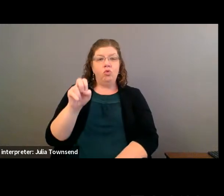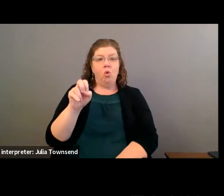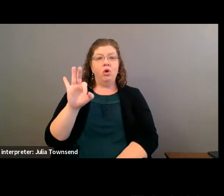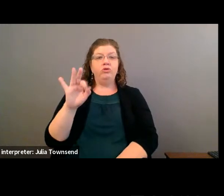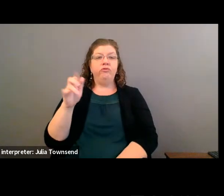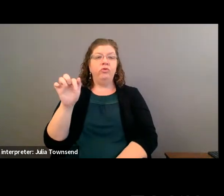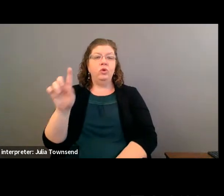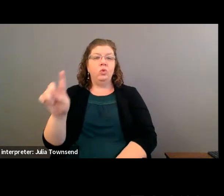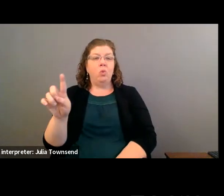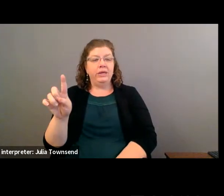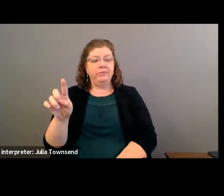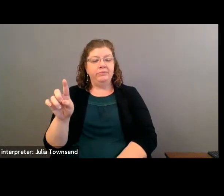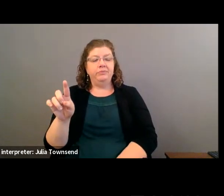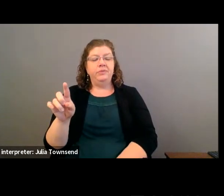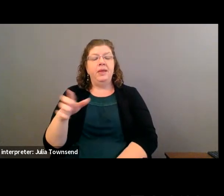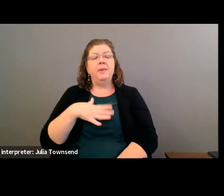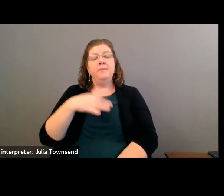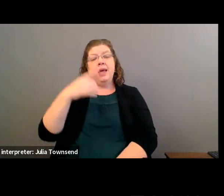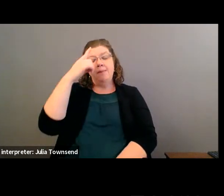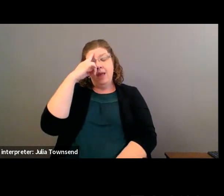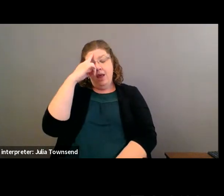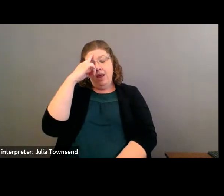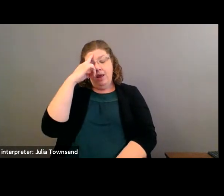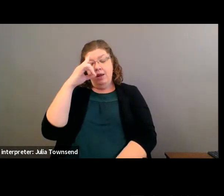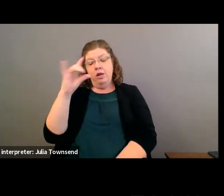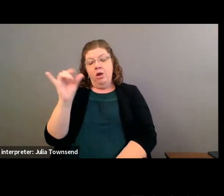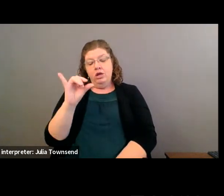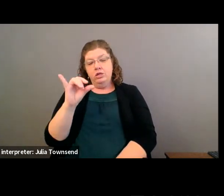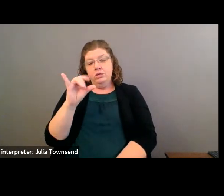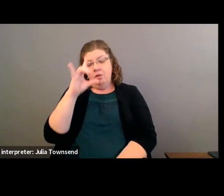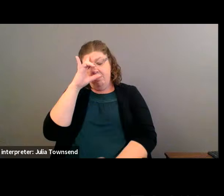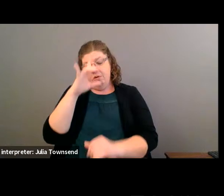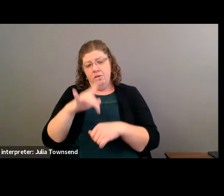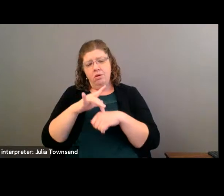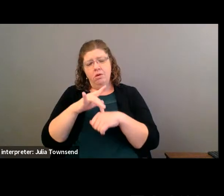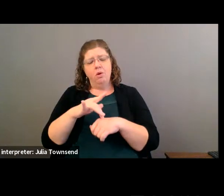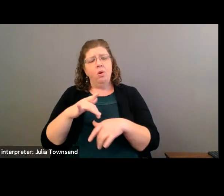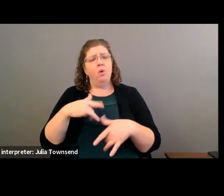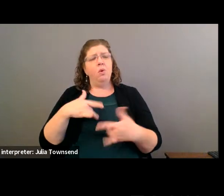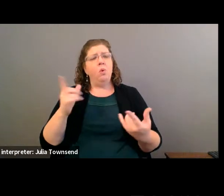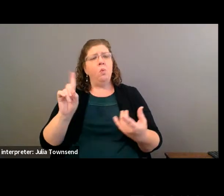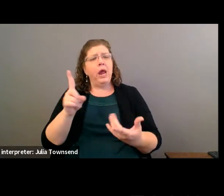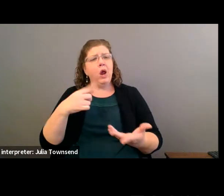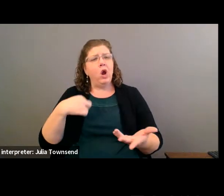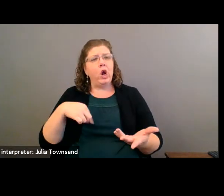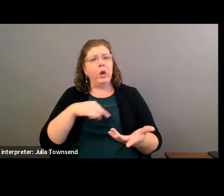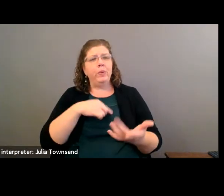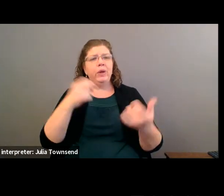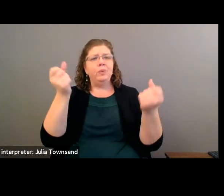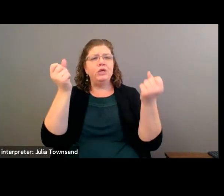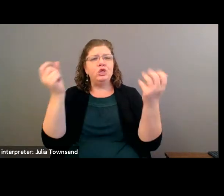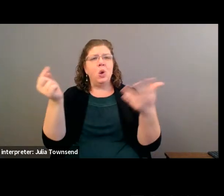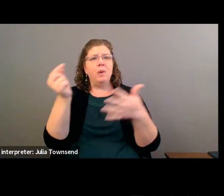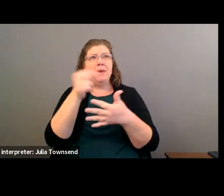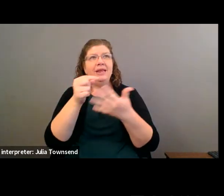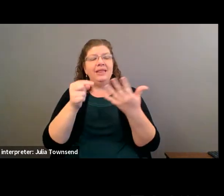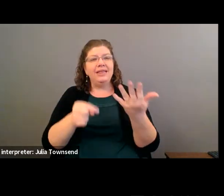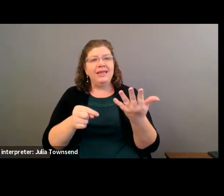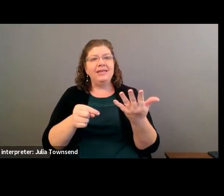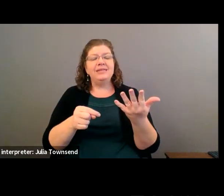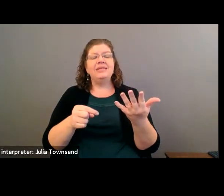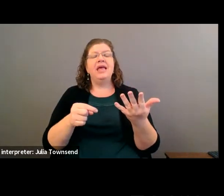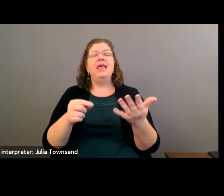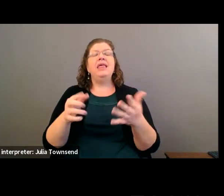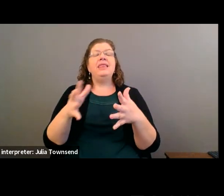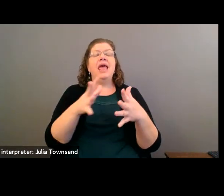my mind also is around where are we with so many things that the African American and Black